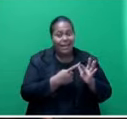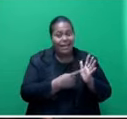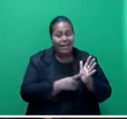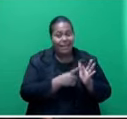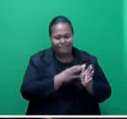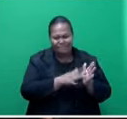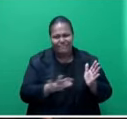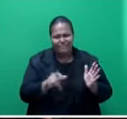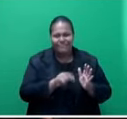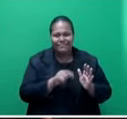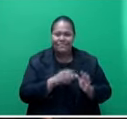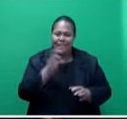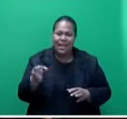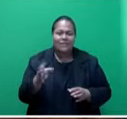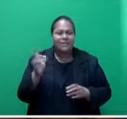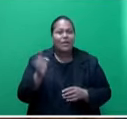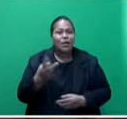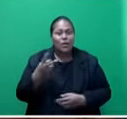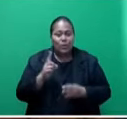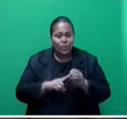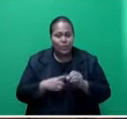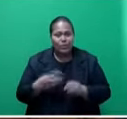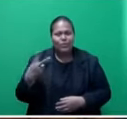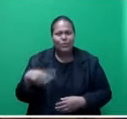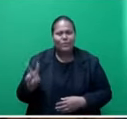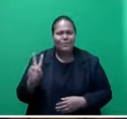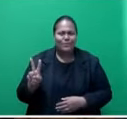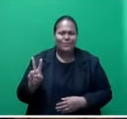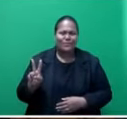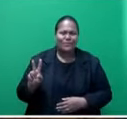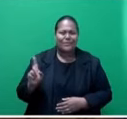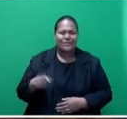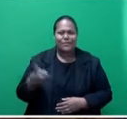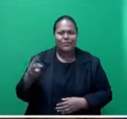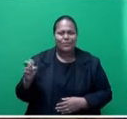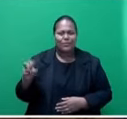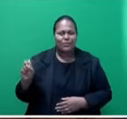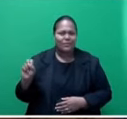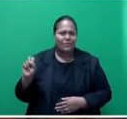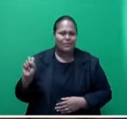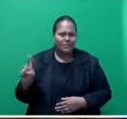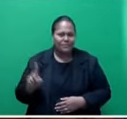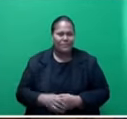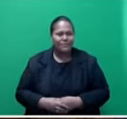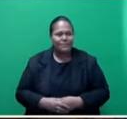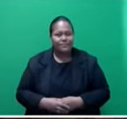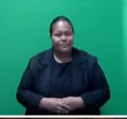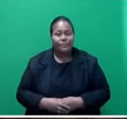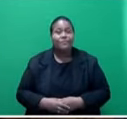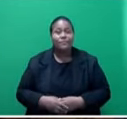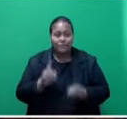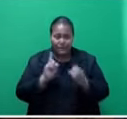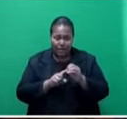22/2021. You have the floor, sir. Thank you, Honourable Speaker, sir. The question is directed to the Attorney General and Minister for